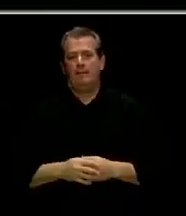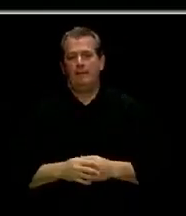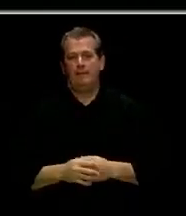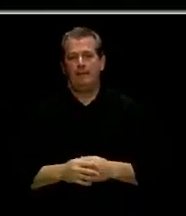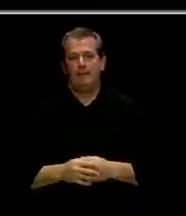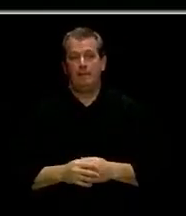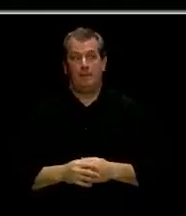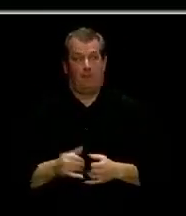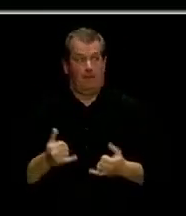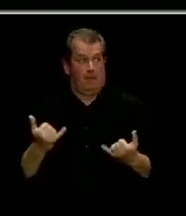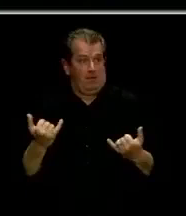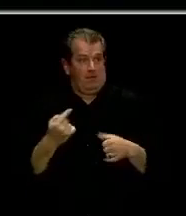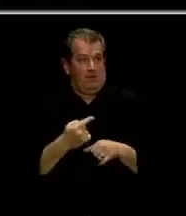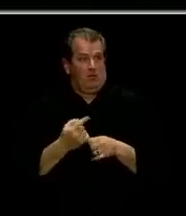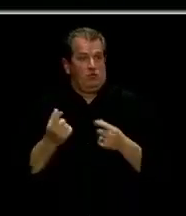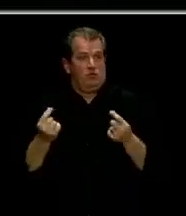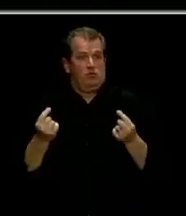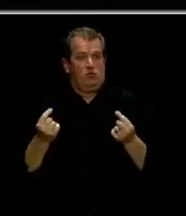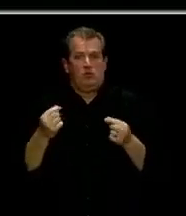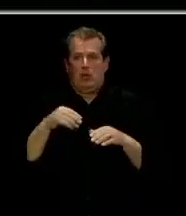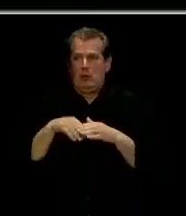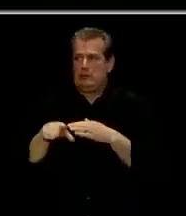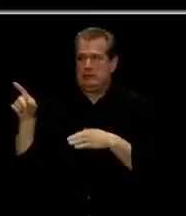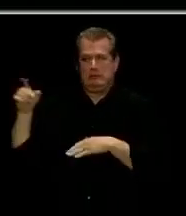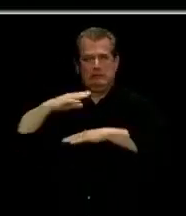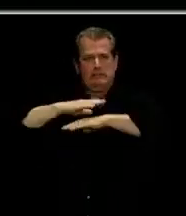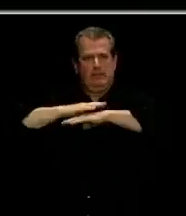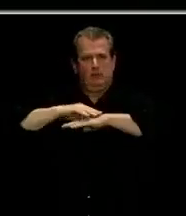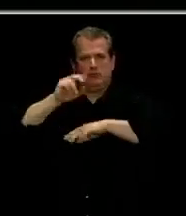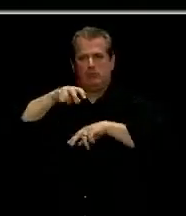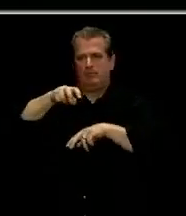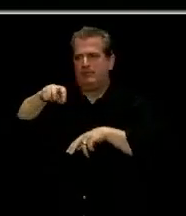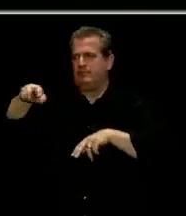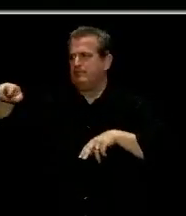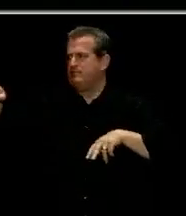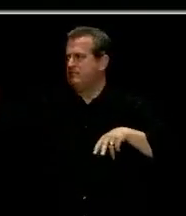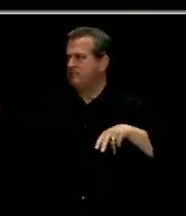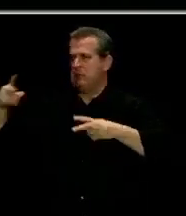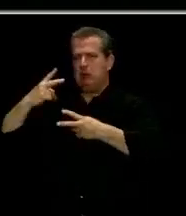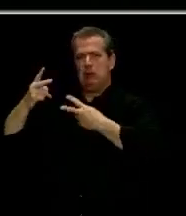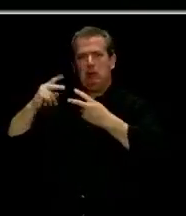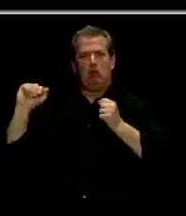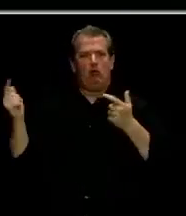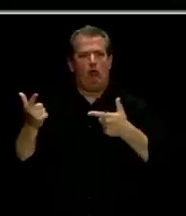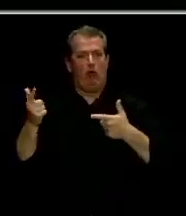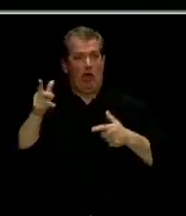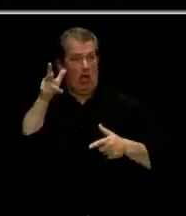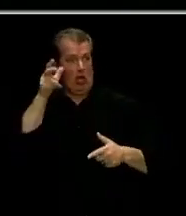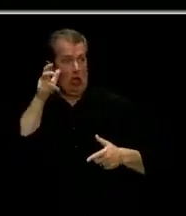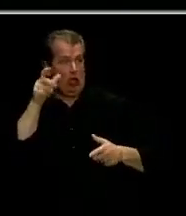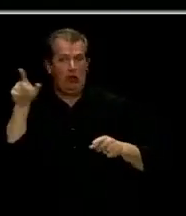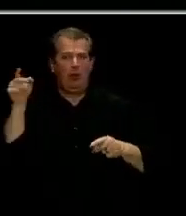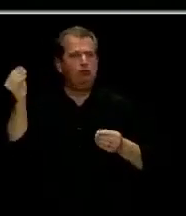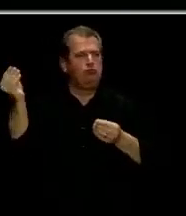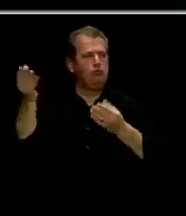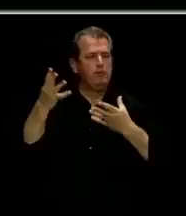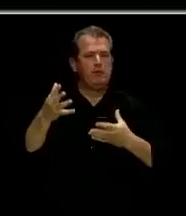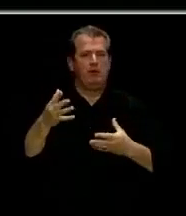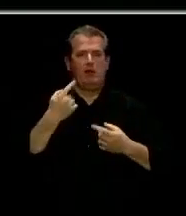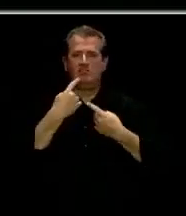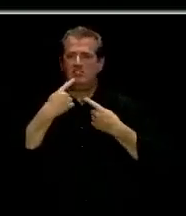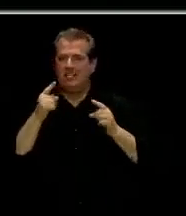Today, I spent most of the day in the exhibit hall where I heard stories of success and those of frustration. In